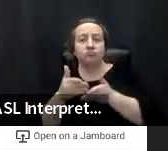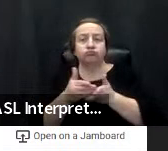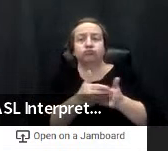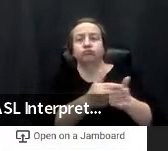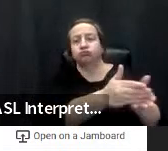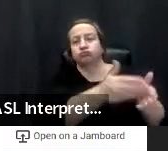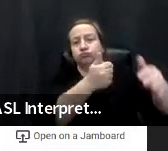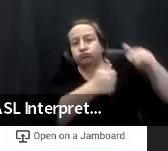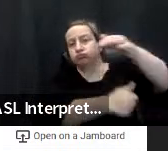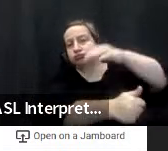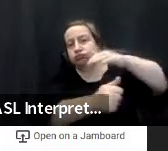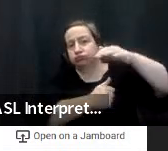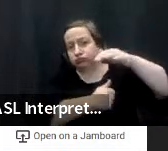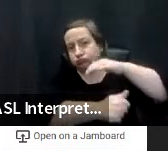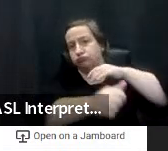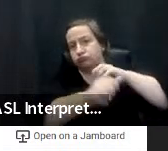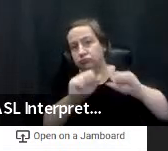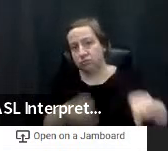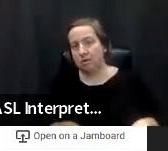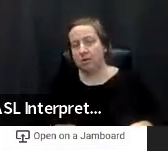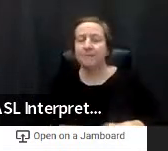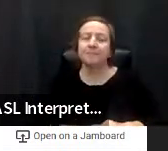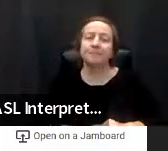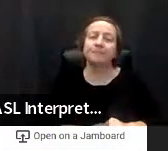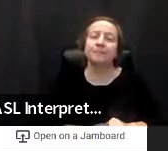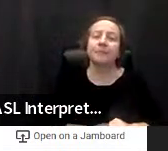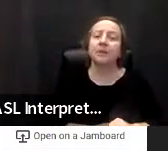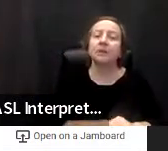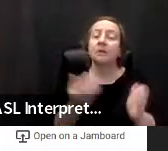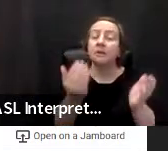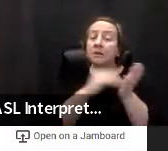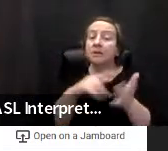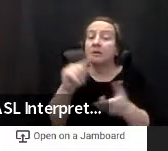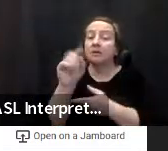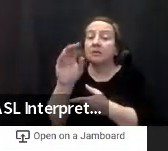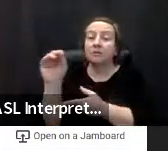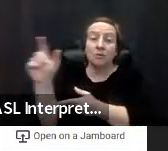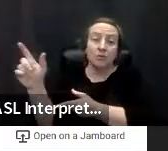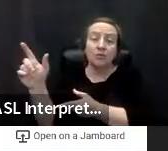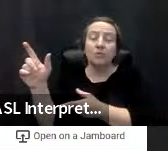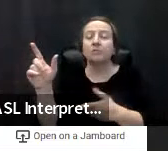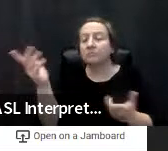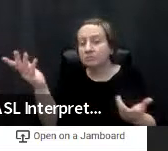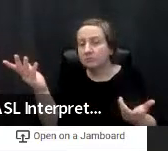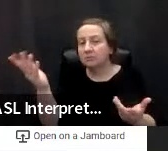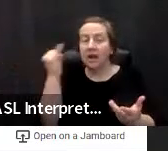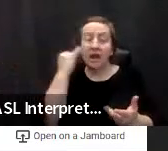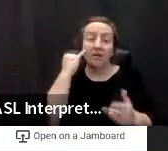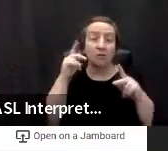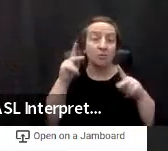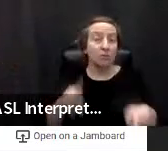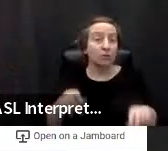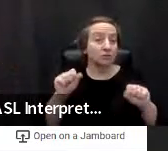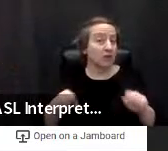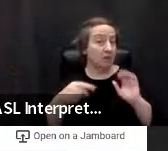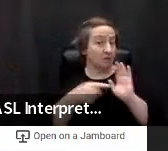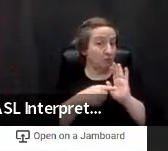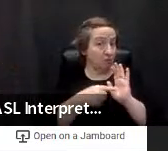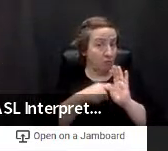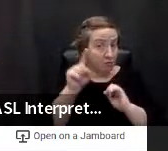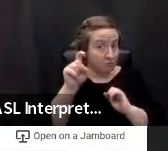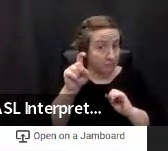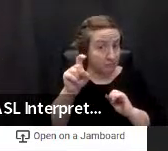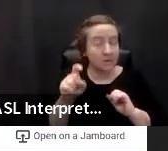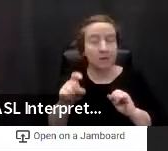get under. And again, in tolling, it was also whether a person can afford it. So we